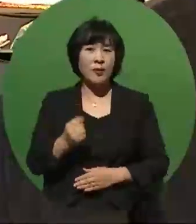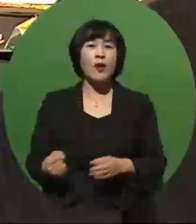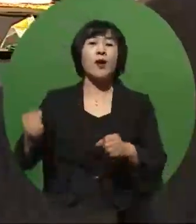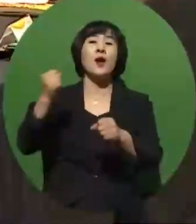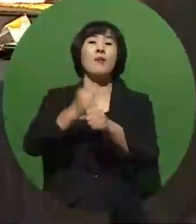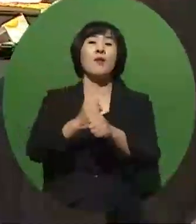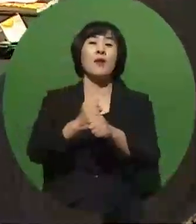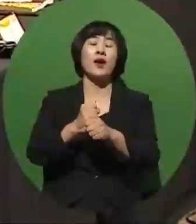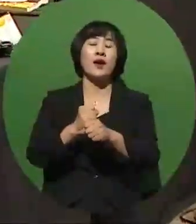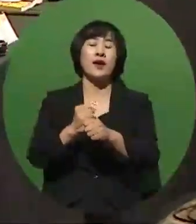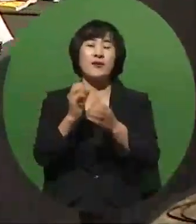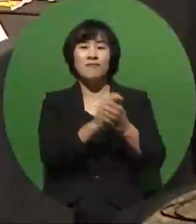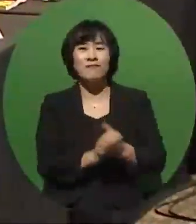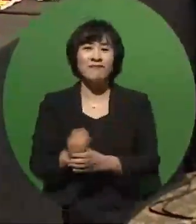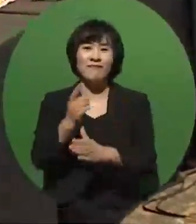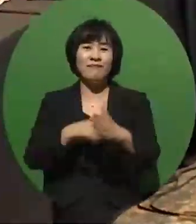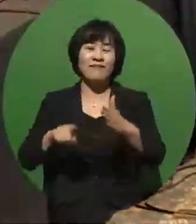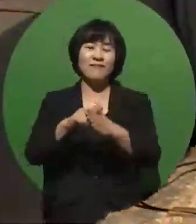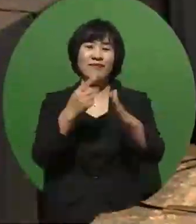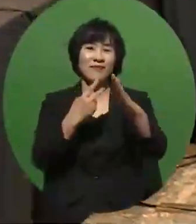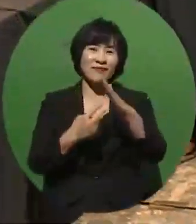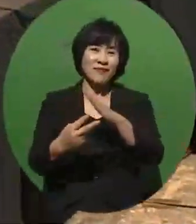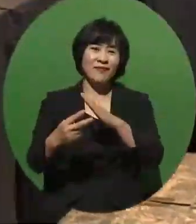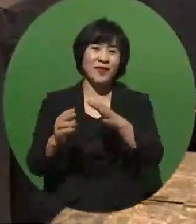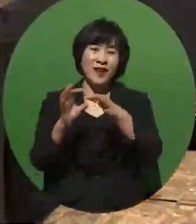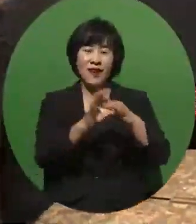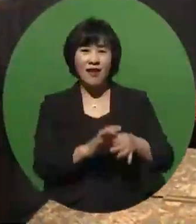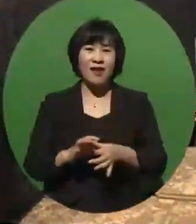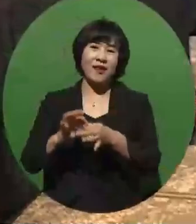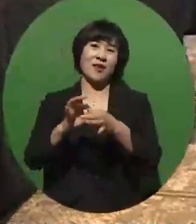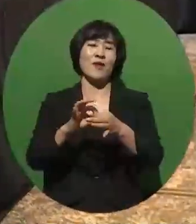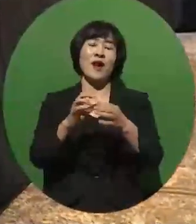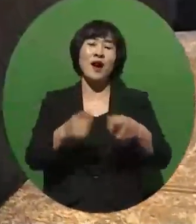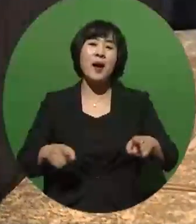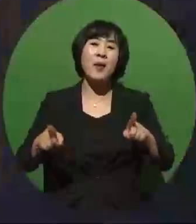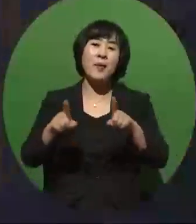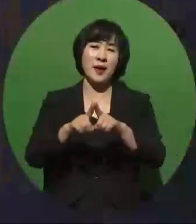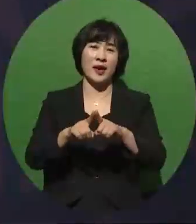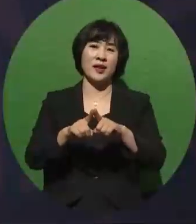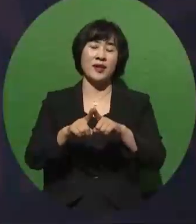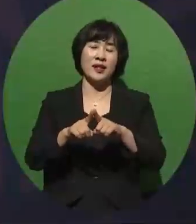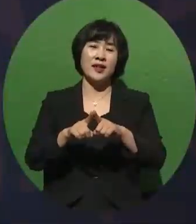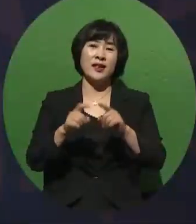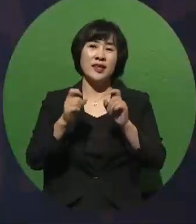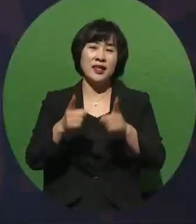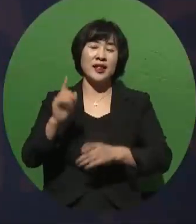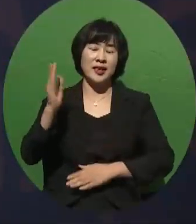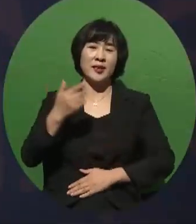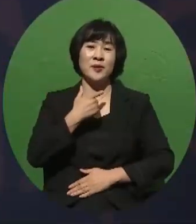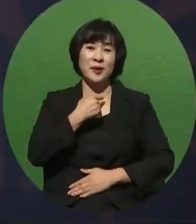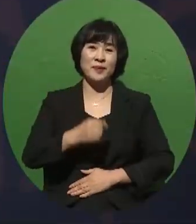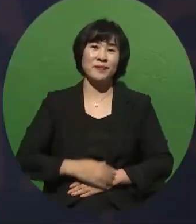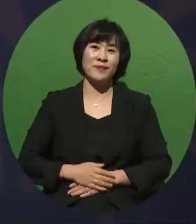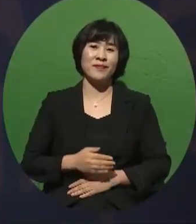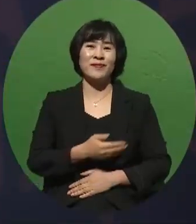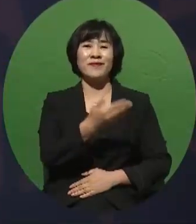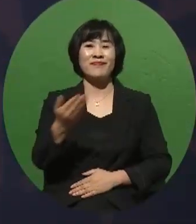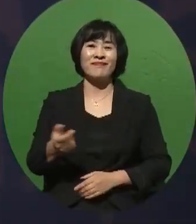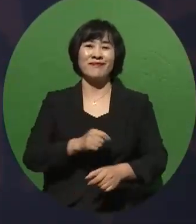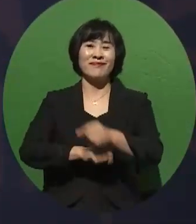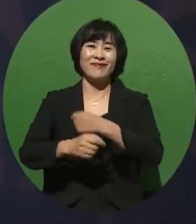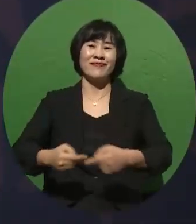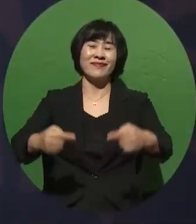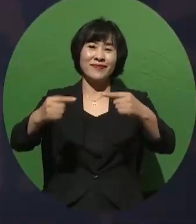cosmopolitan democracy envisioned for peaceful coexistence of human and nature and find a way for recovery